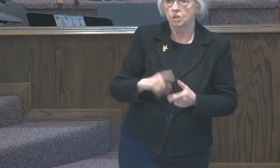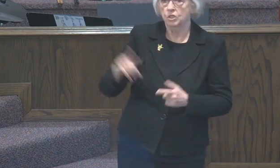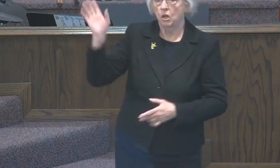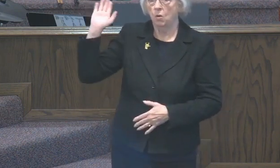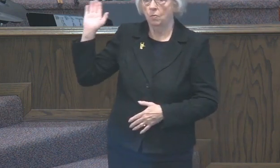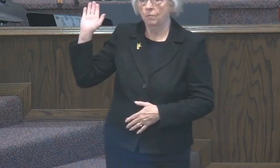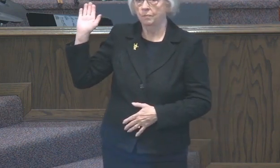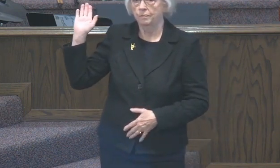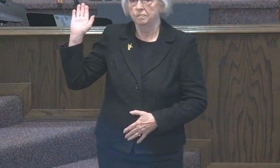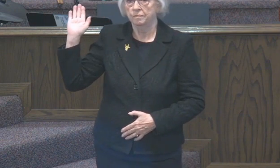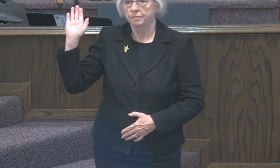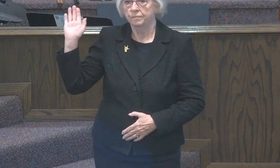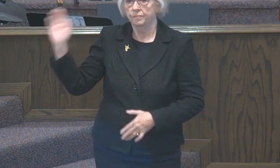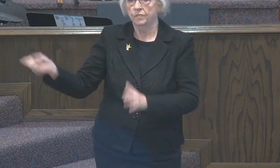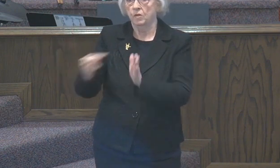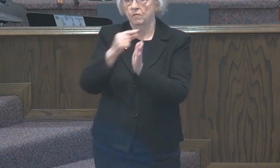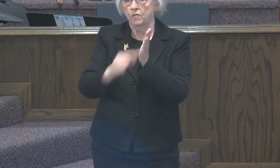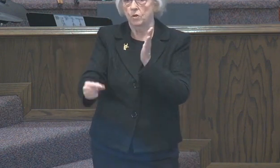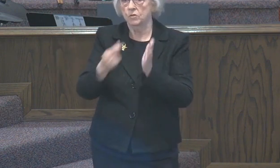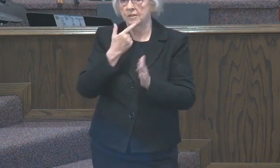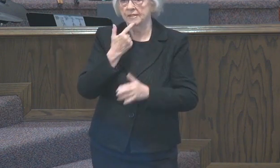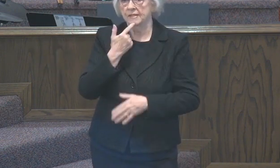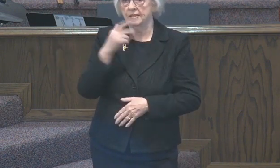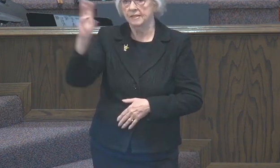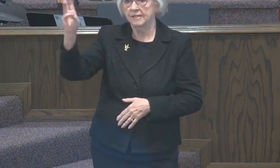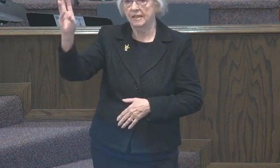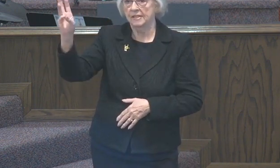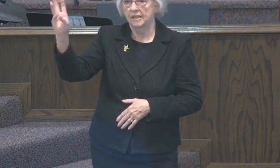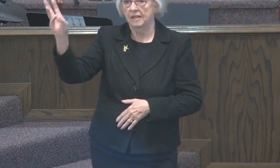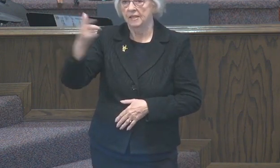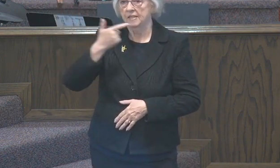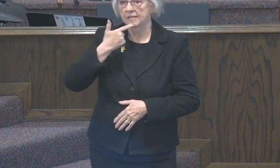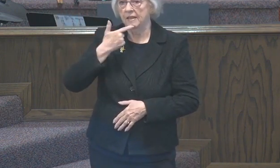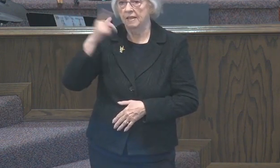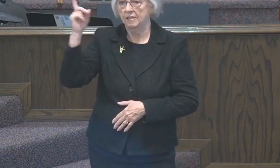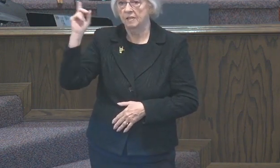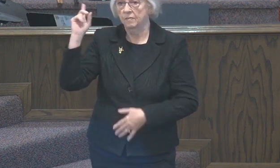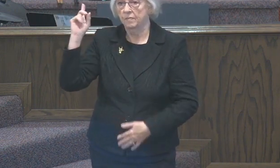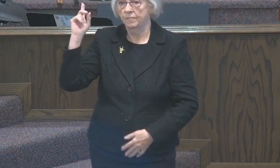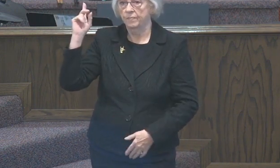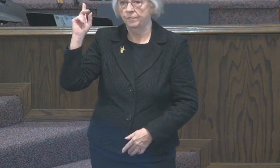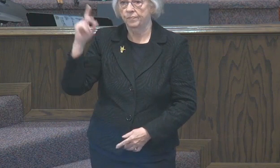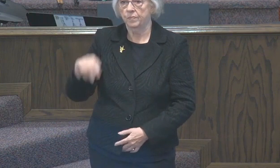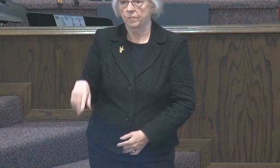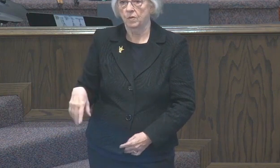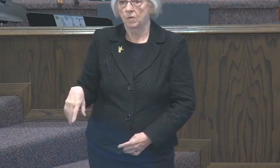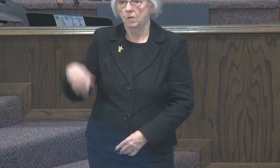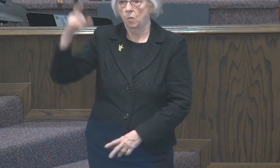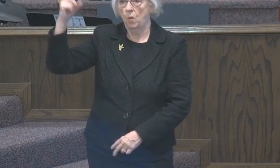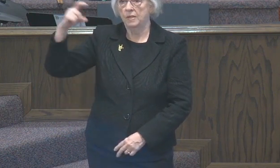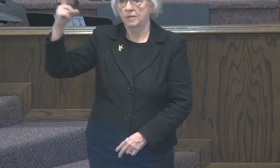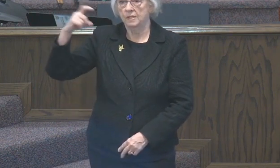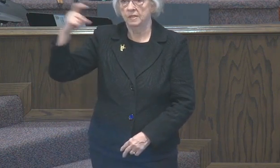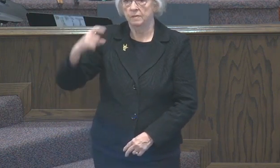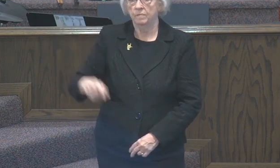dogs. When you come to a place, when you're presenting the gospel to a person that just shuts